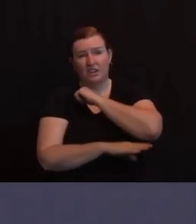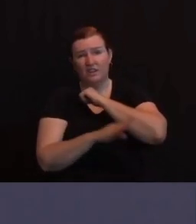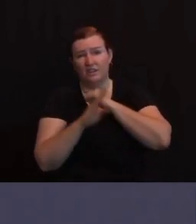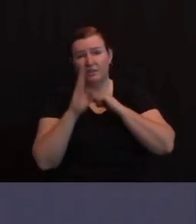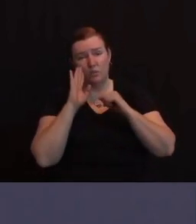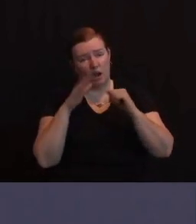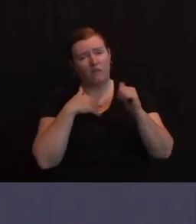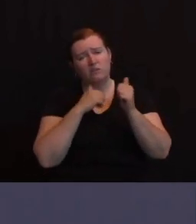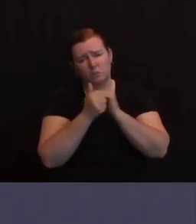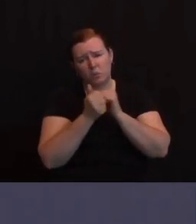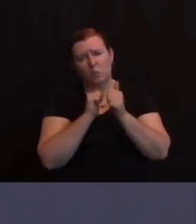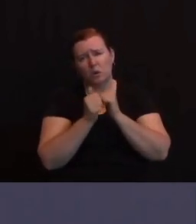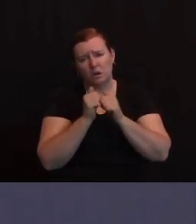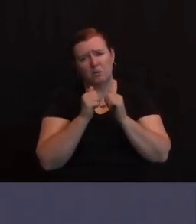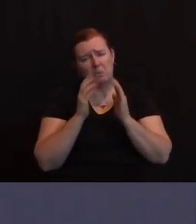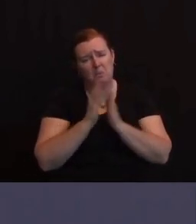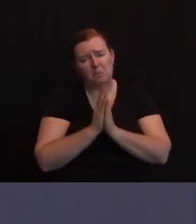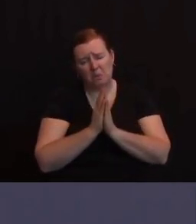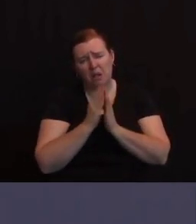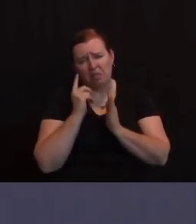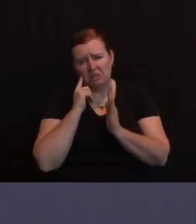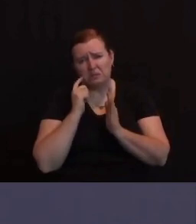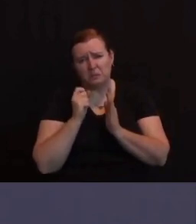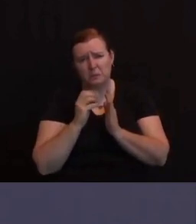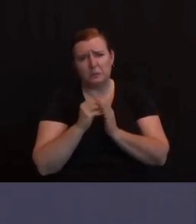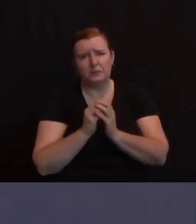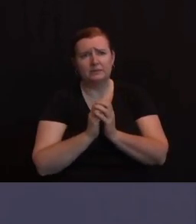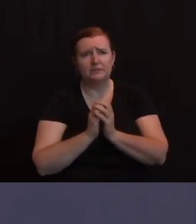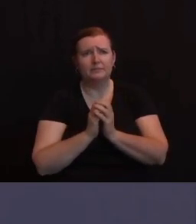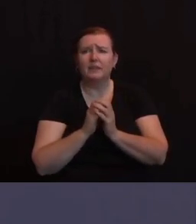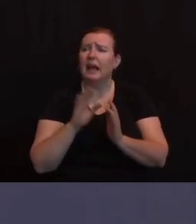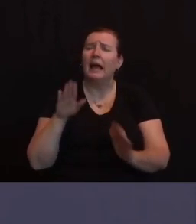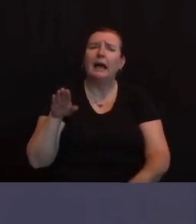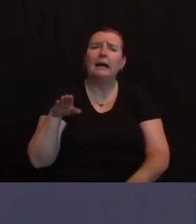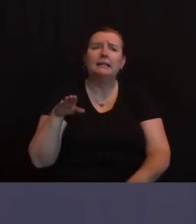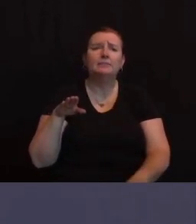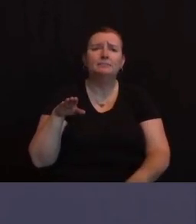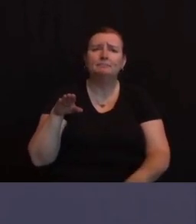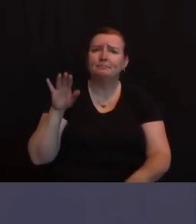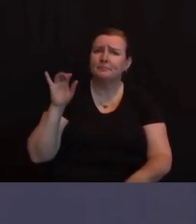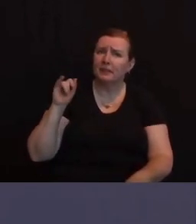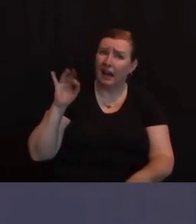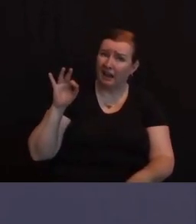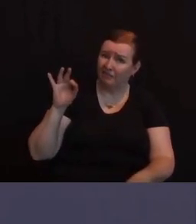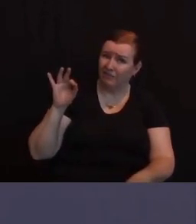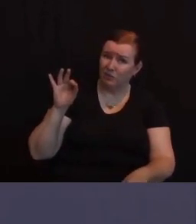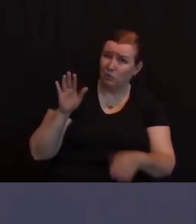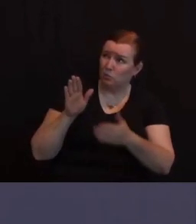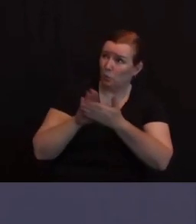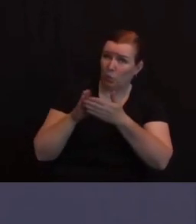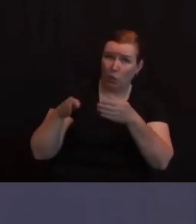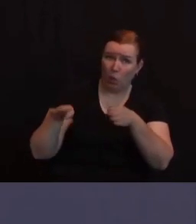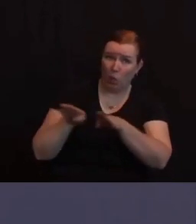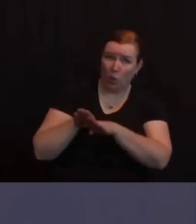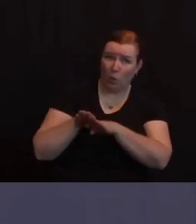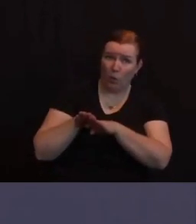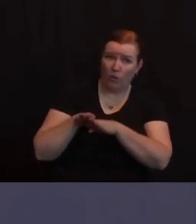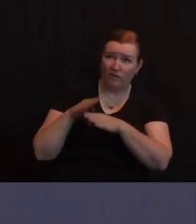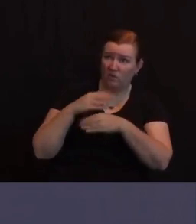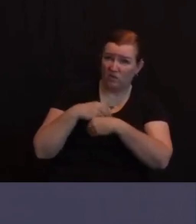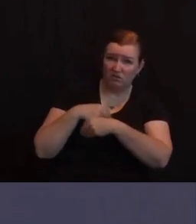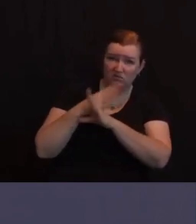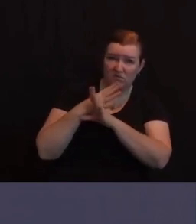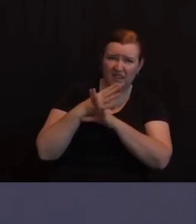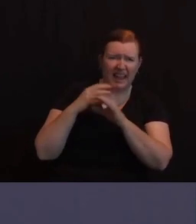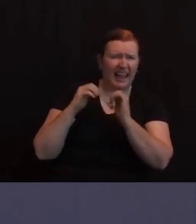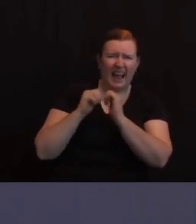no in-school teaching, how are they going to have practices at the school? I mean, I guess don't they kind of go hand in hand? Yeah, I mean,